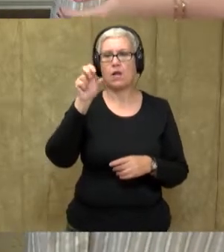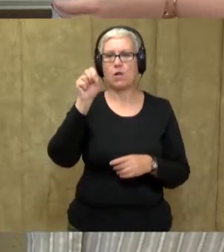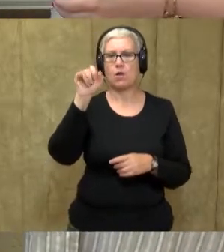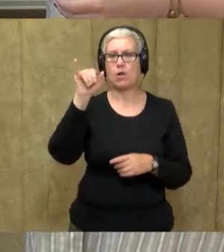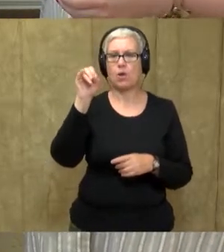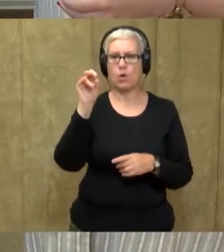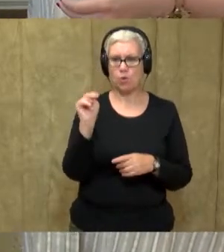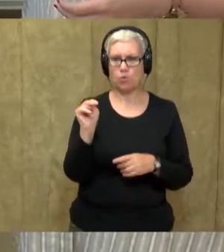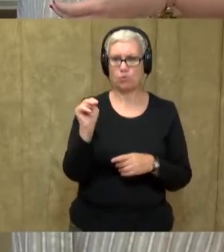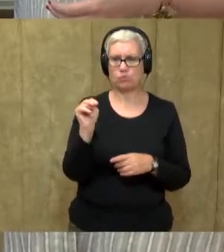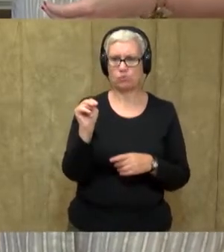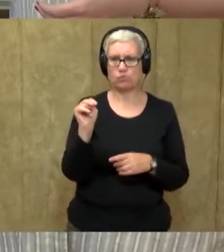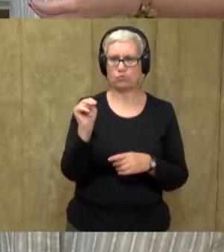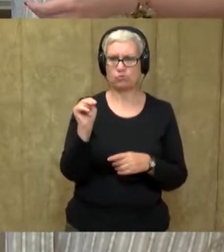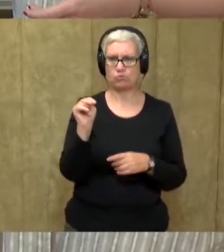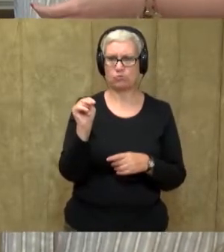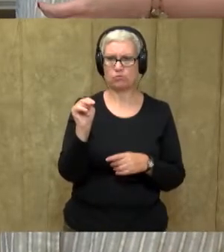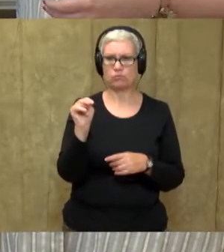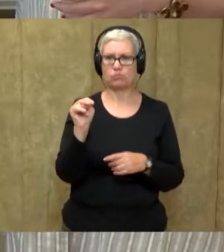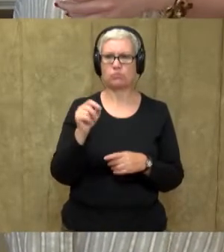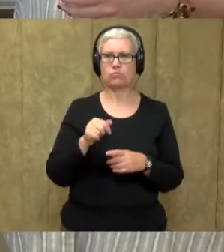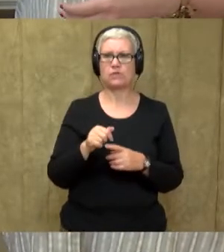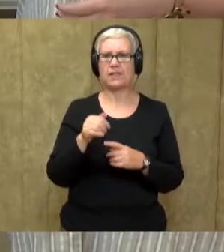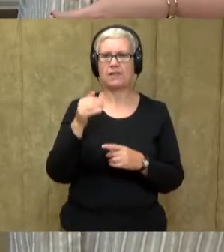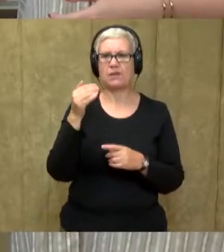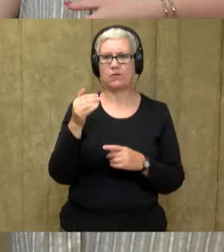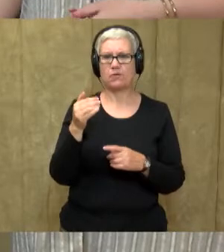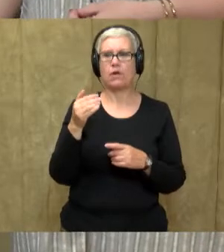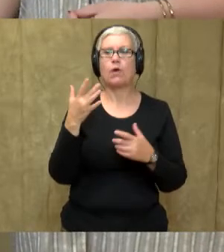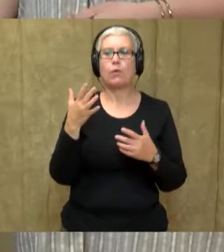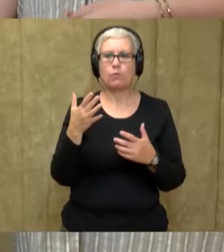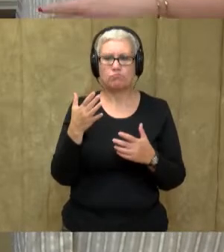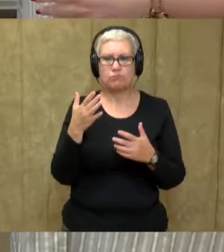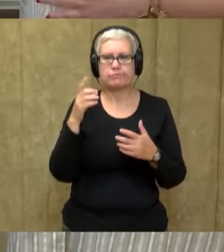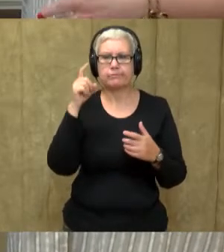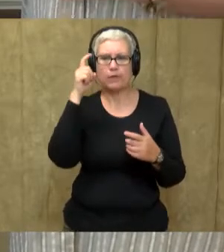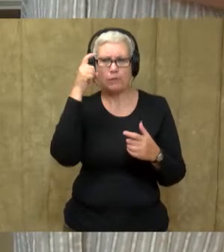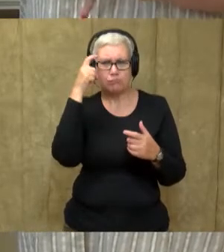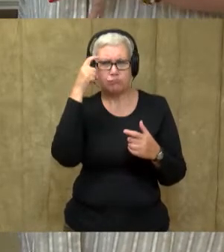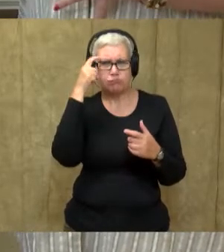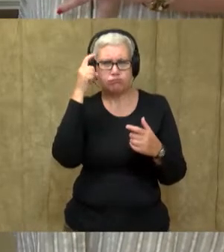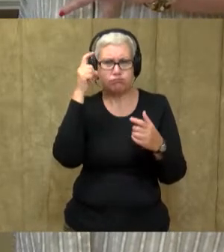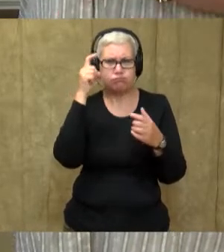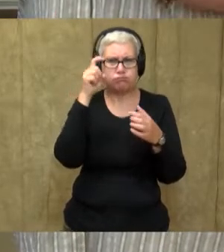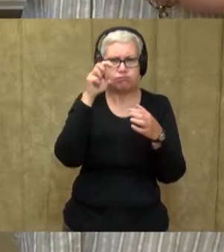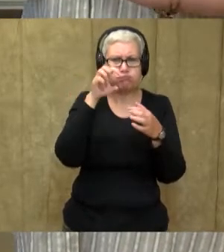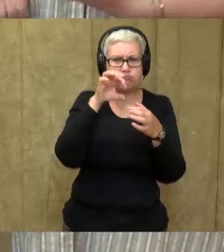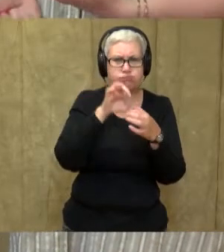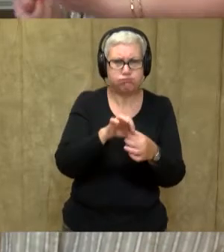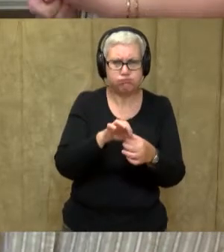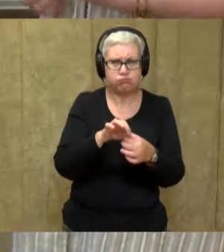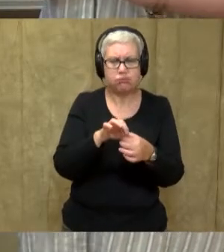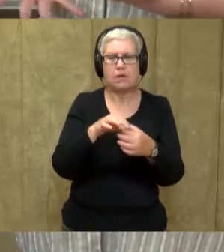see, but allusion, which is alluding to, a reference to well-known people, events,